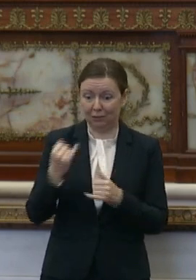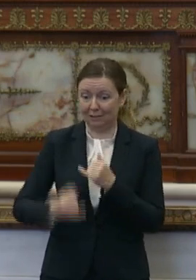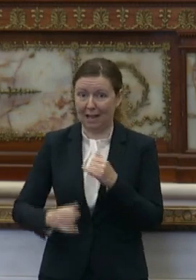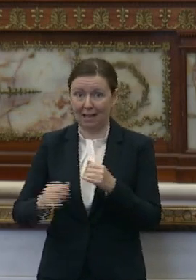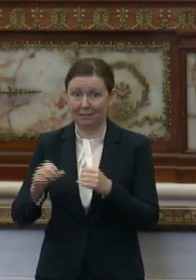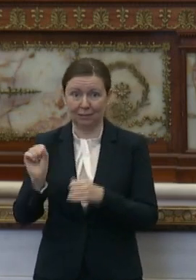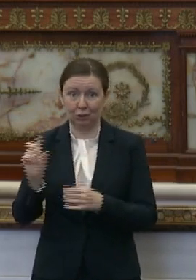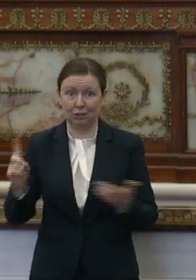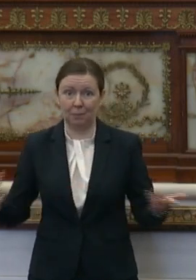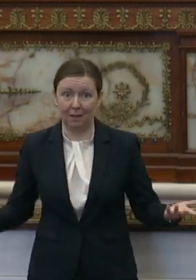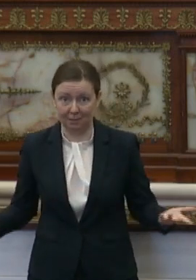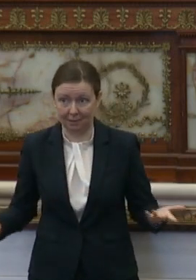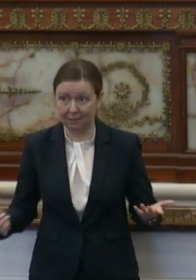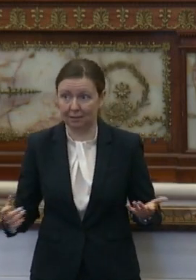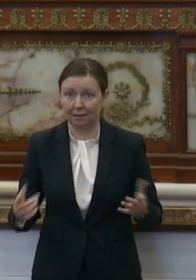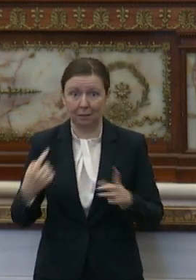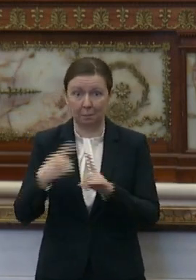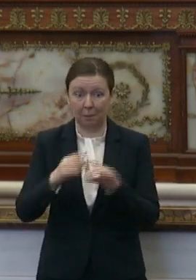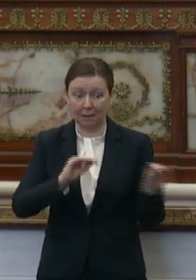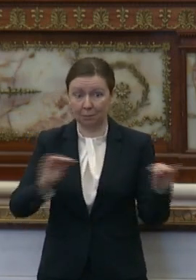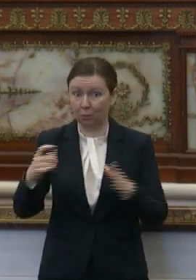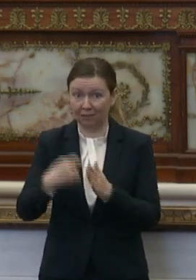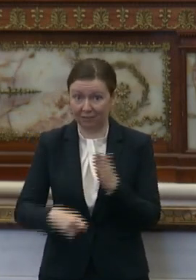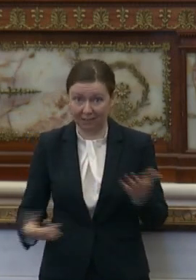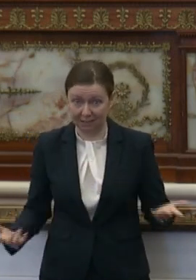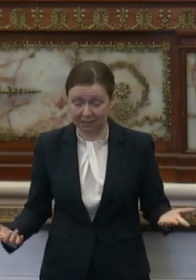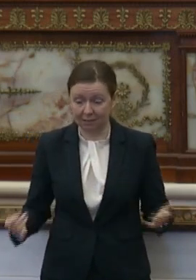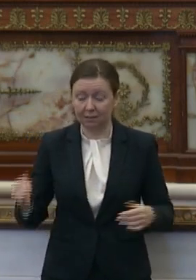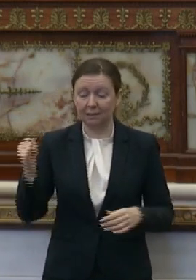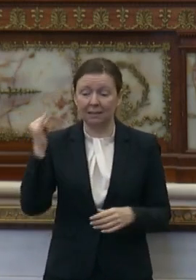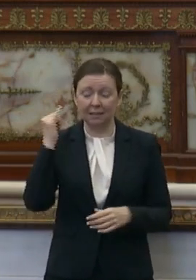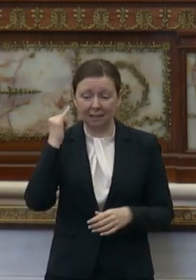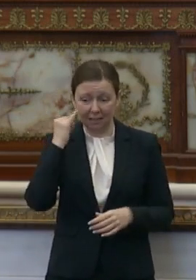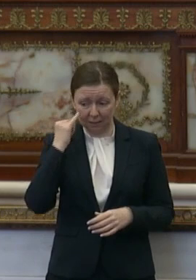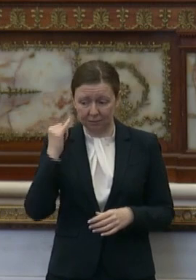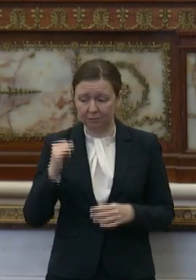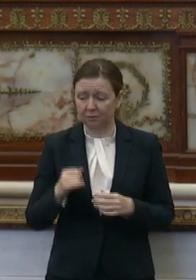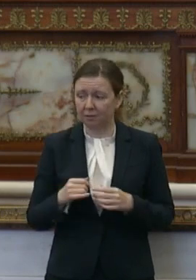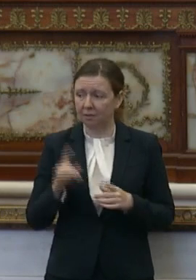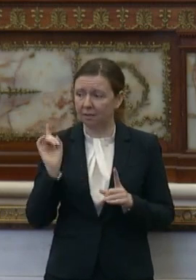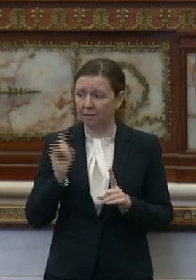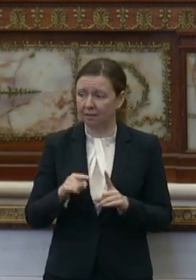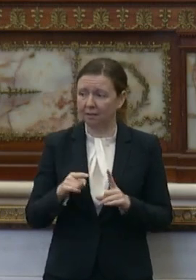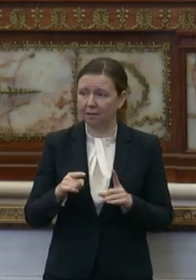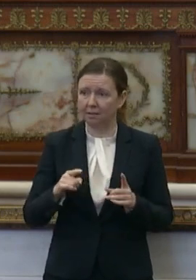security plus moving fees in the event that